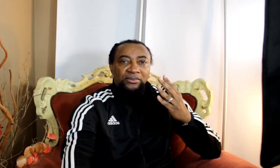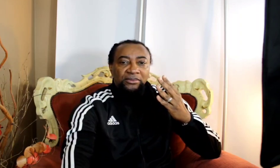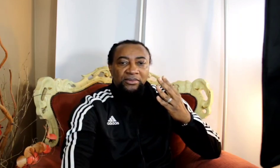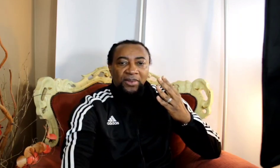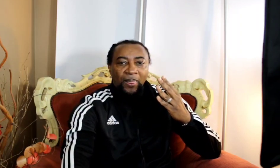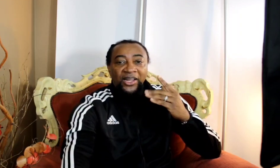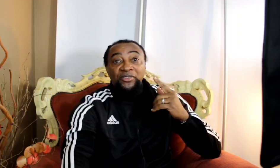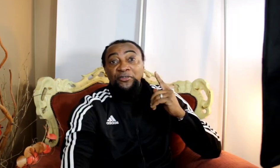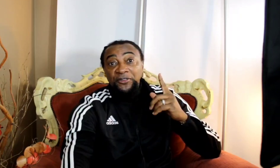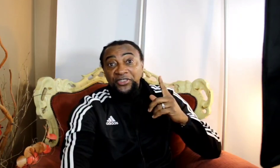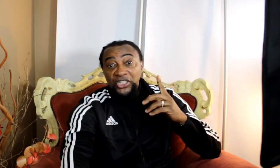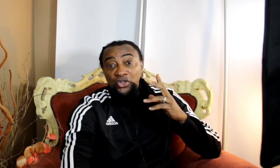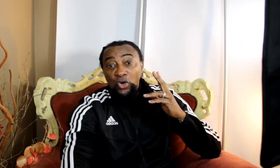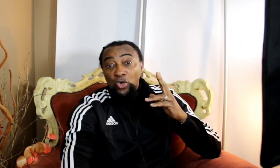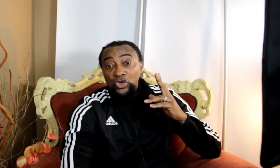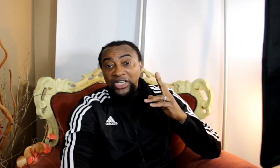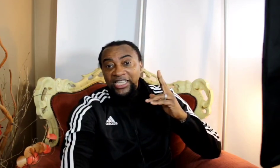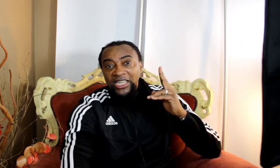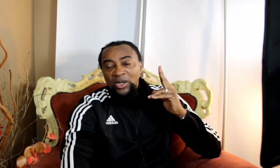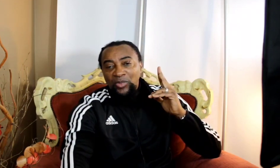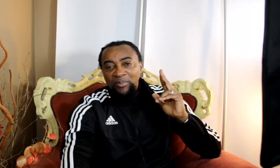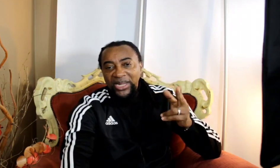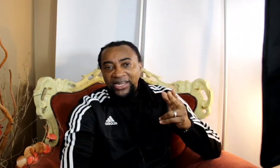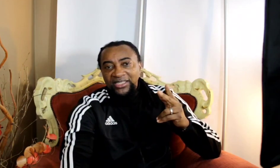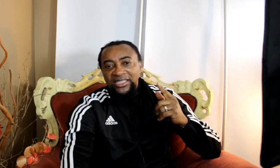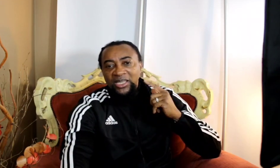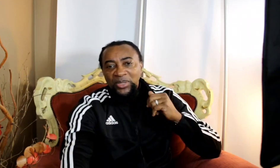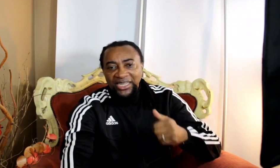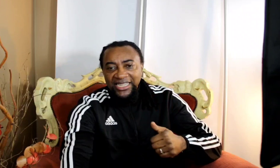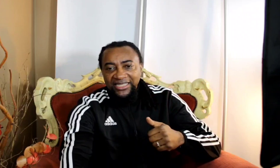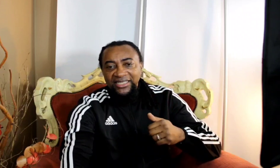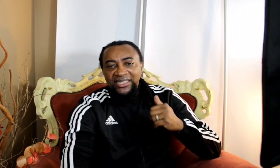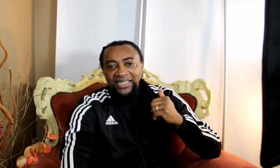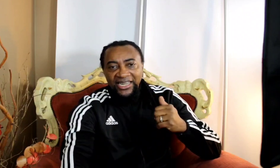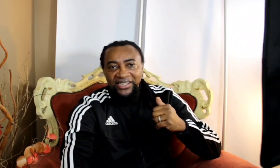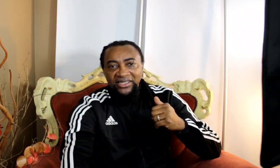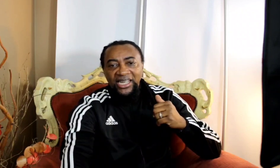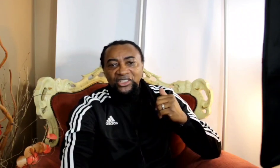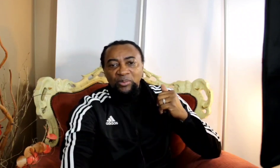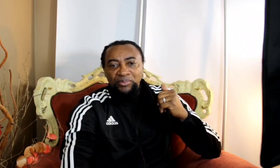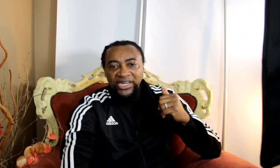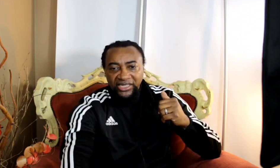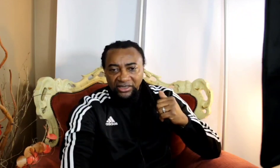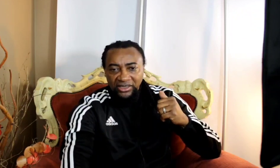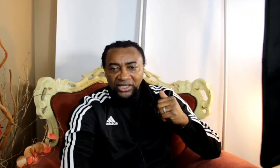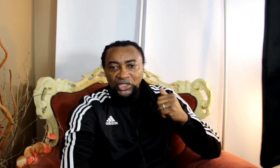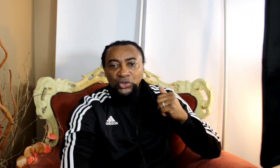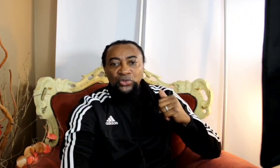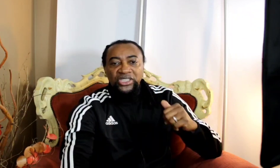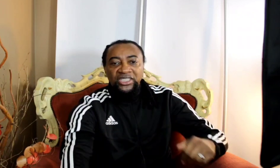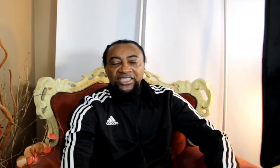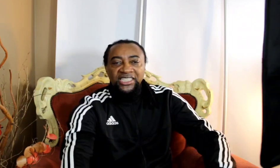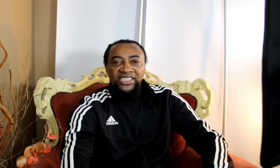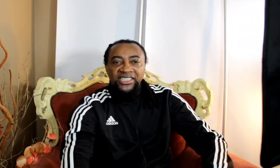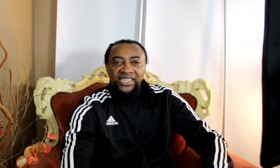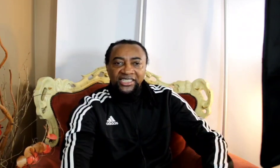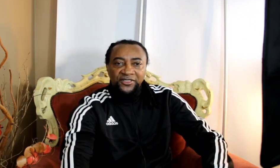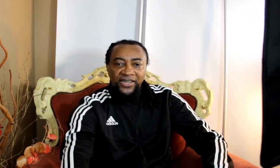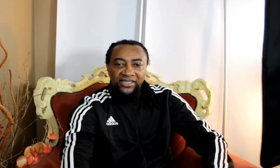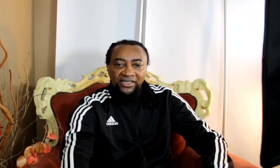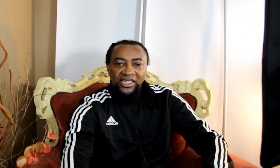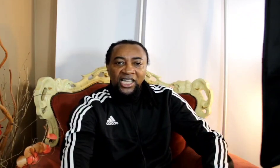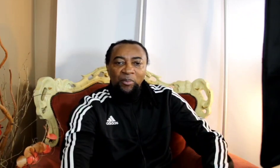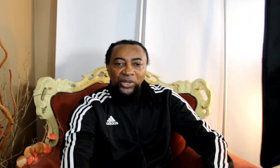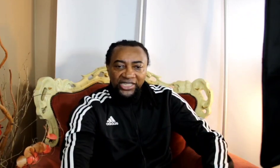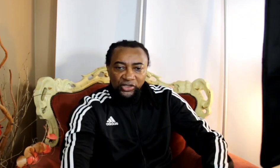CARICOM. And of the 15, only Barbados, Belize, Guyana, and Dominica uses the CCJ as